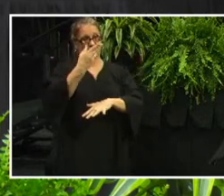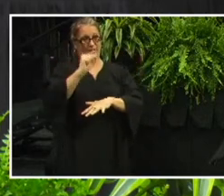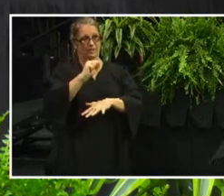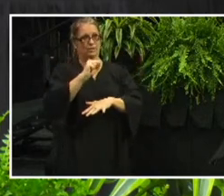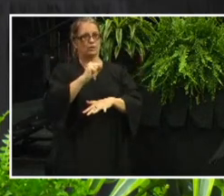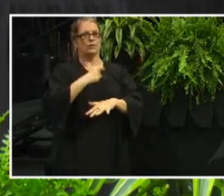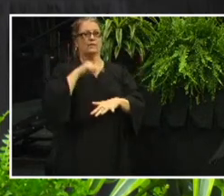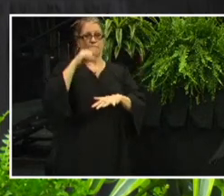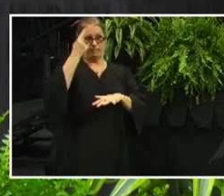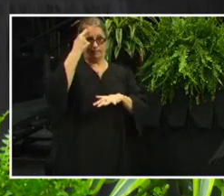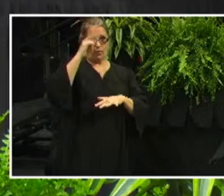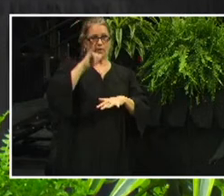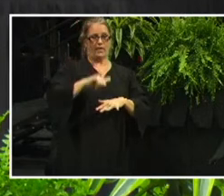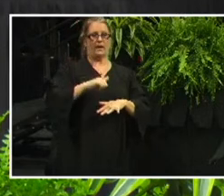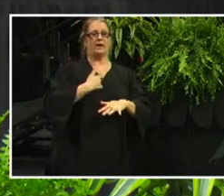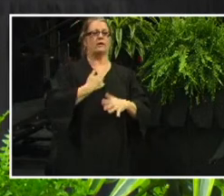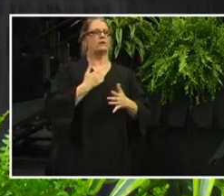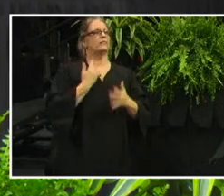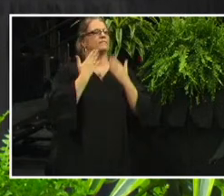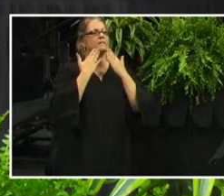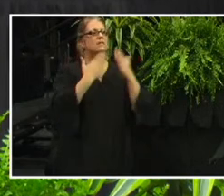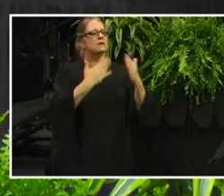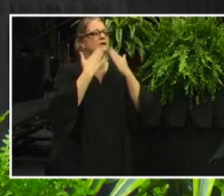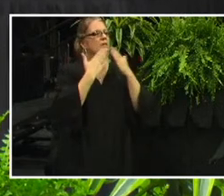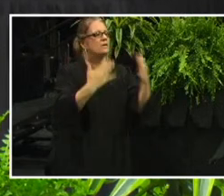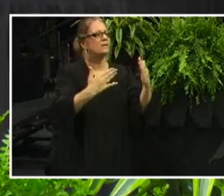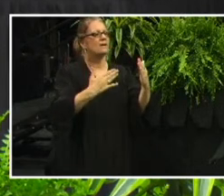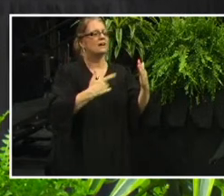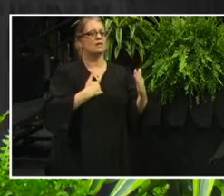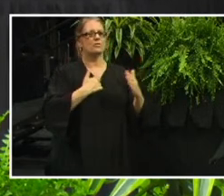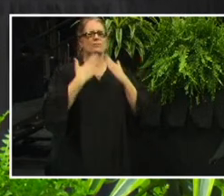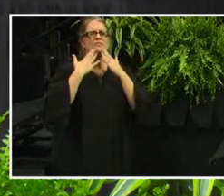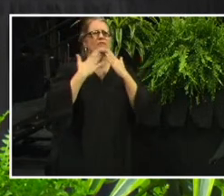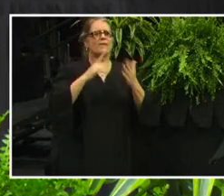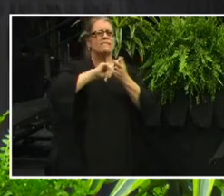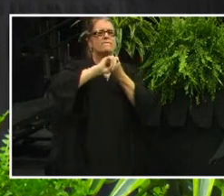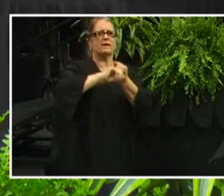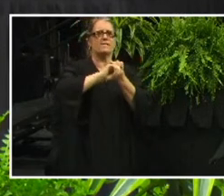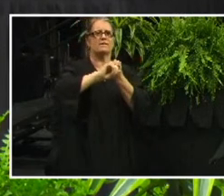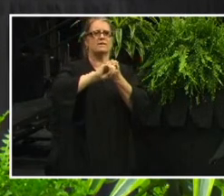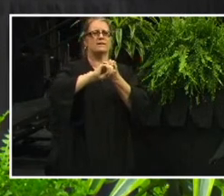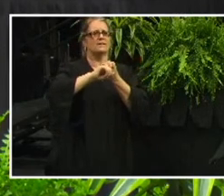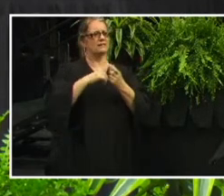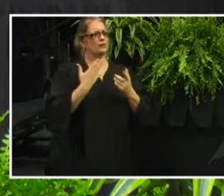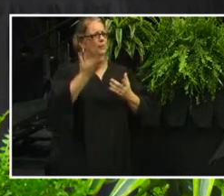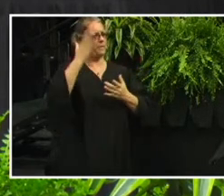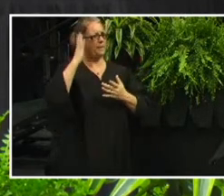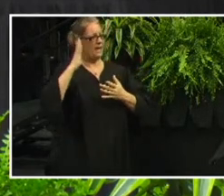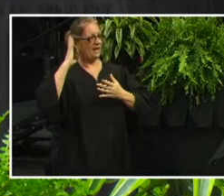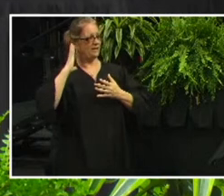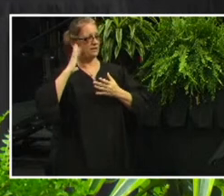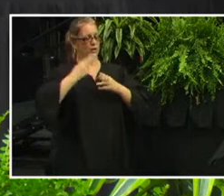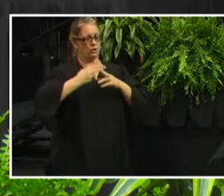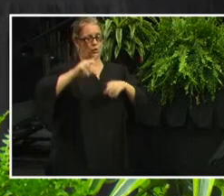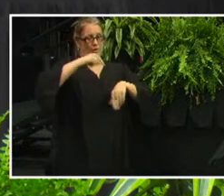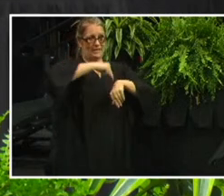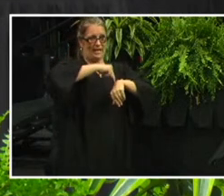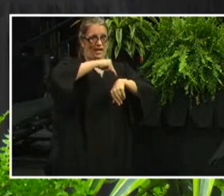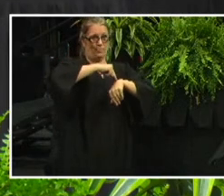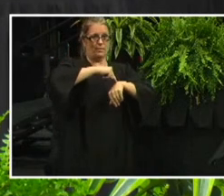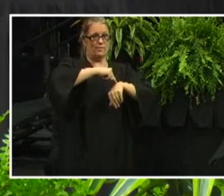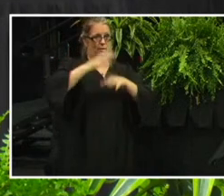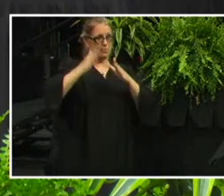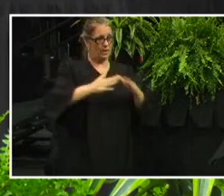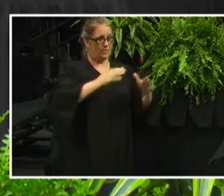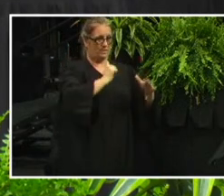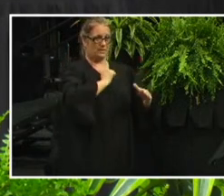I will forever be so very grateful. I'm so appreciative for the friends I have made along the way in the short time that I was able to acquaint